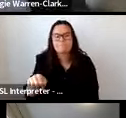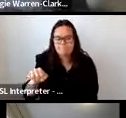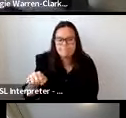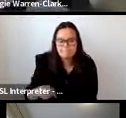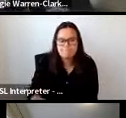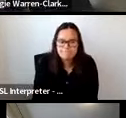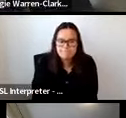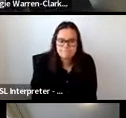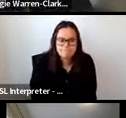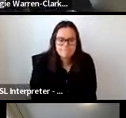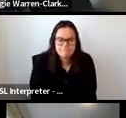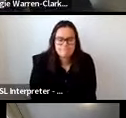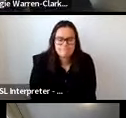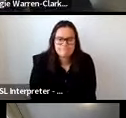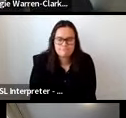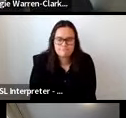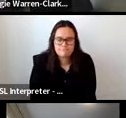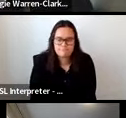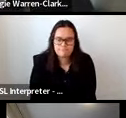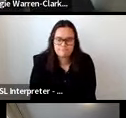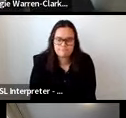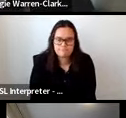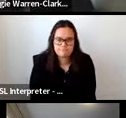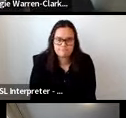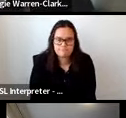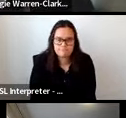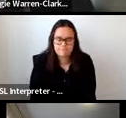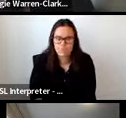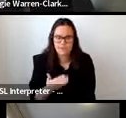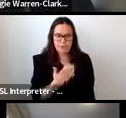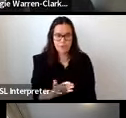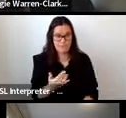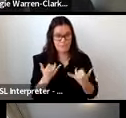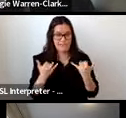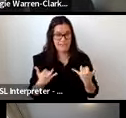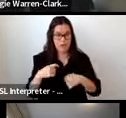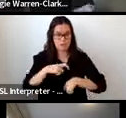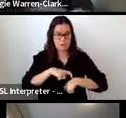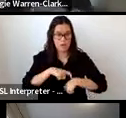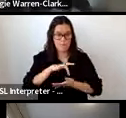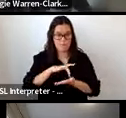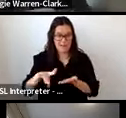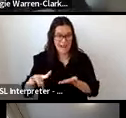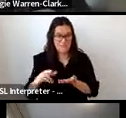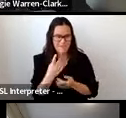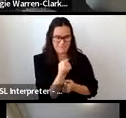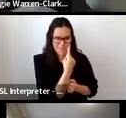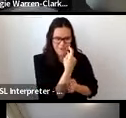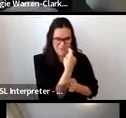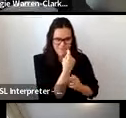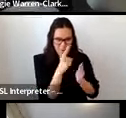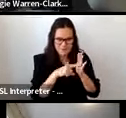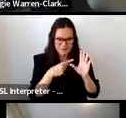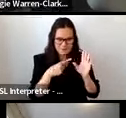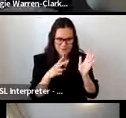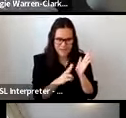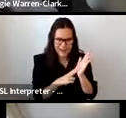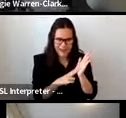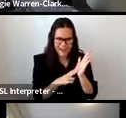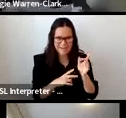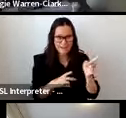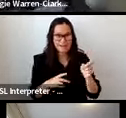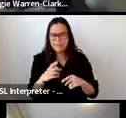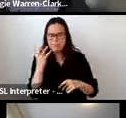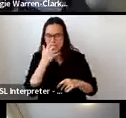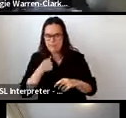Yeah. Thank you. We're just at time, but go on, Jan. Just fighting with my cat here.